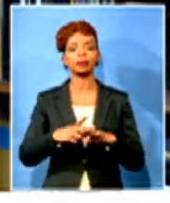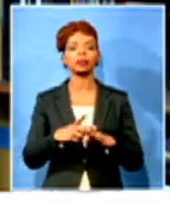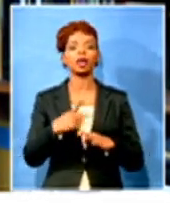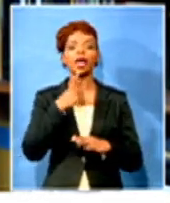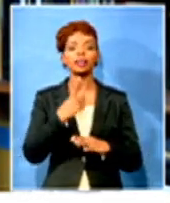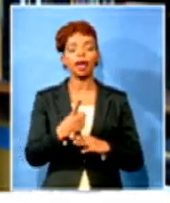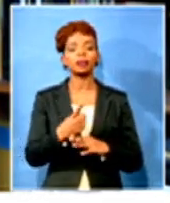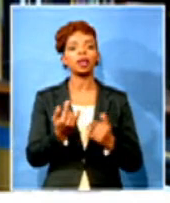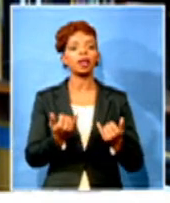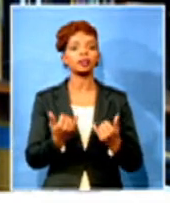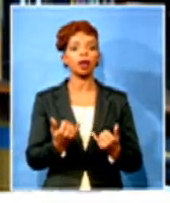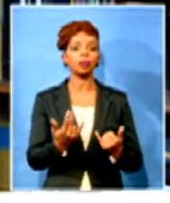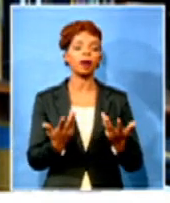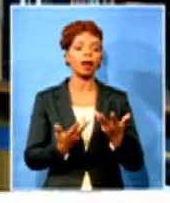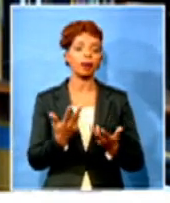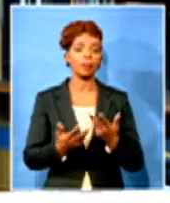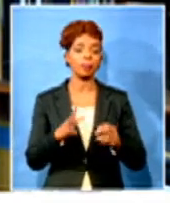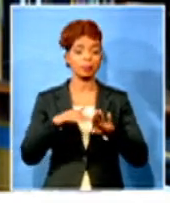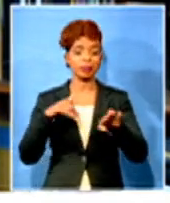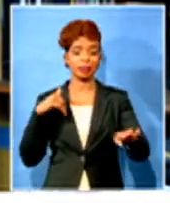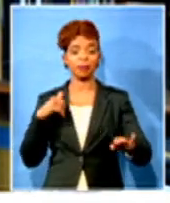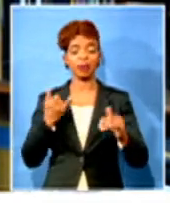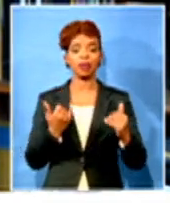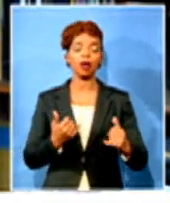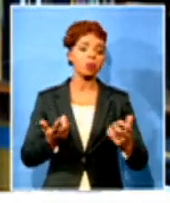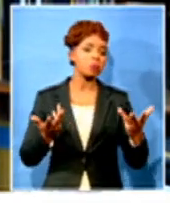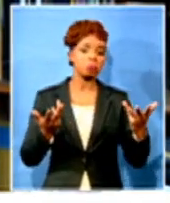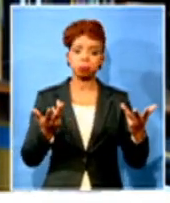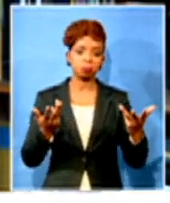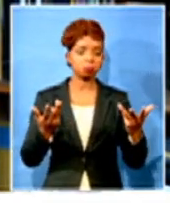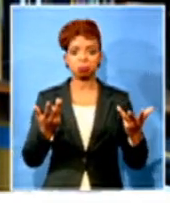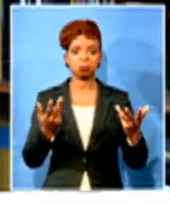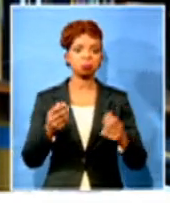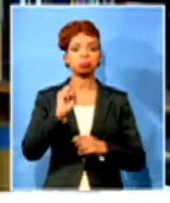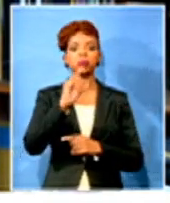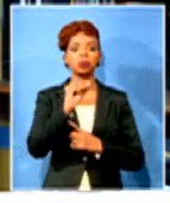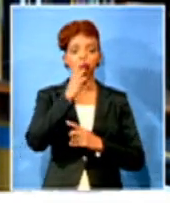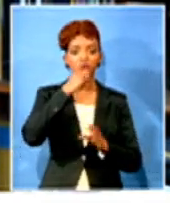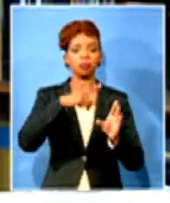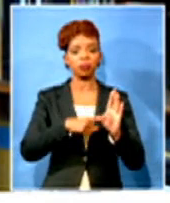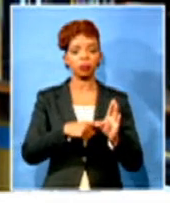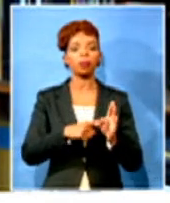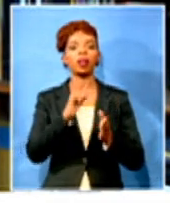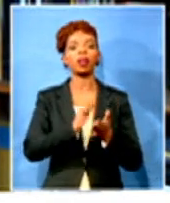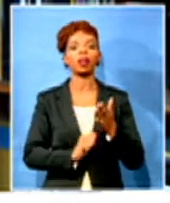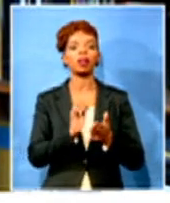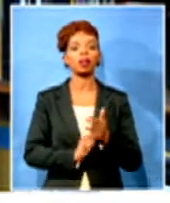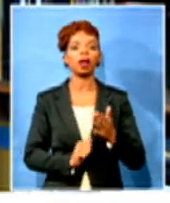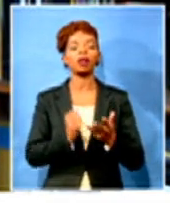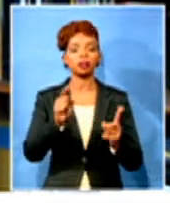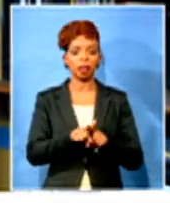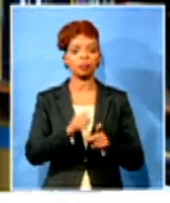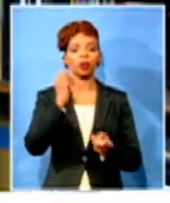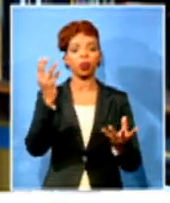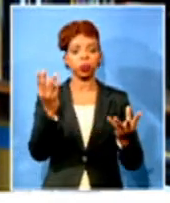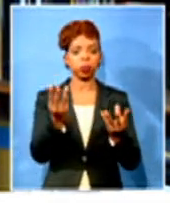below levels of normal, and therefore petrol taxes are down too. And, then we all know the situation